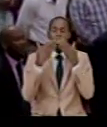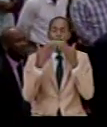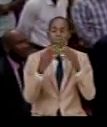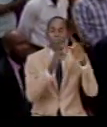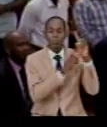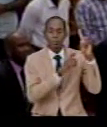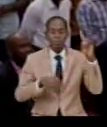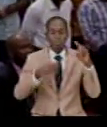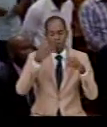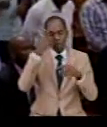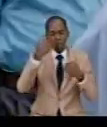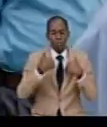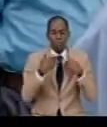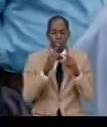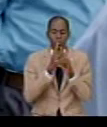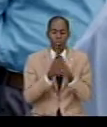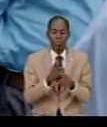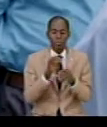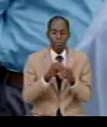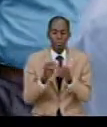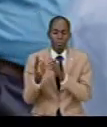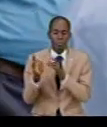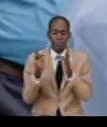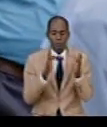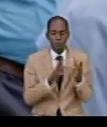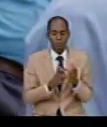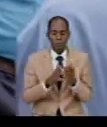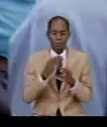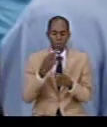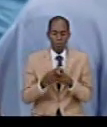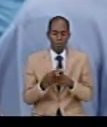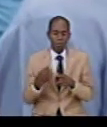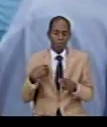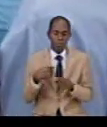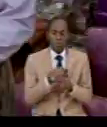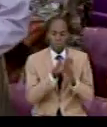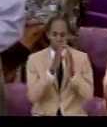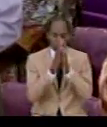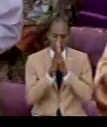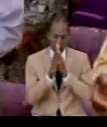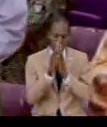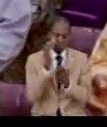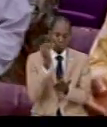Lord, because we know you have answered. In Jesus' name we pray.